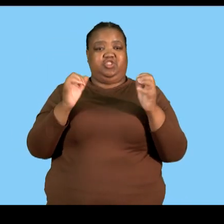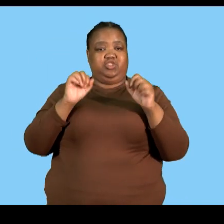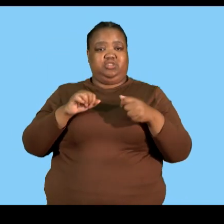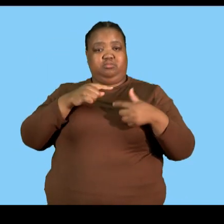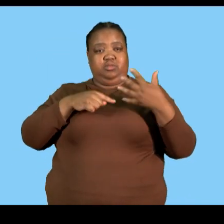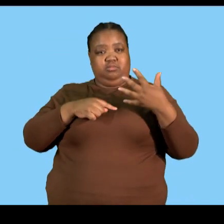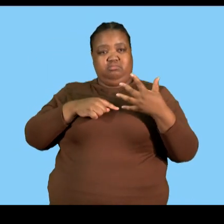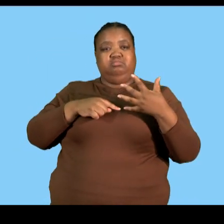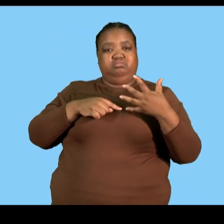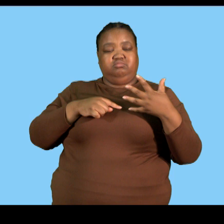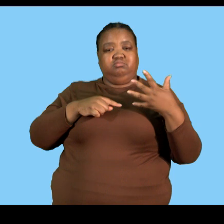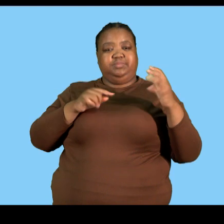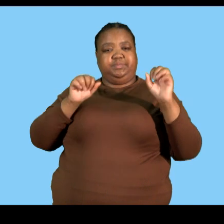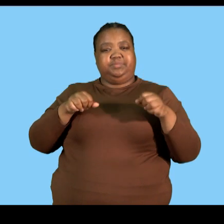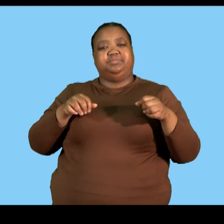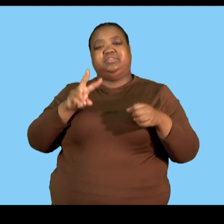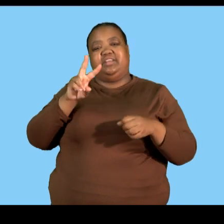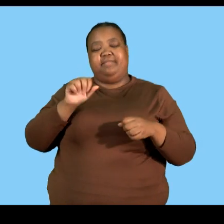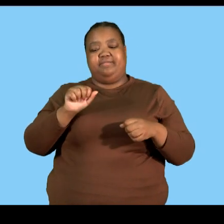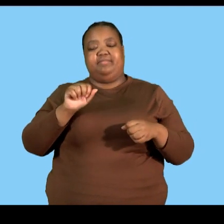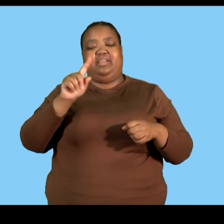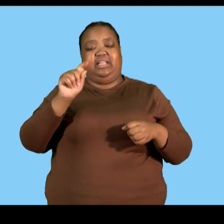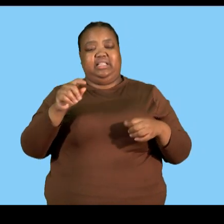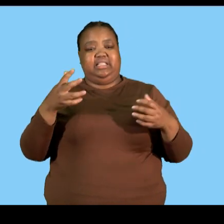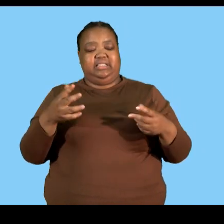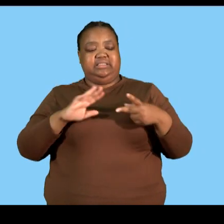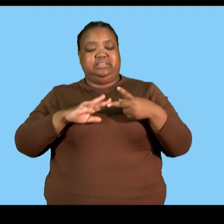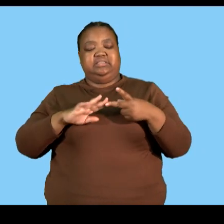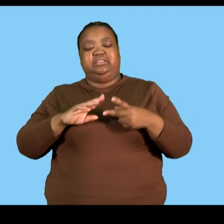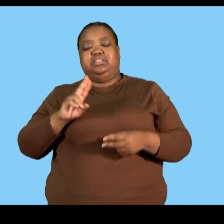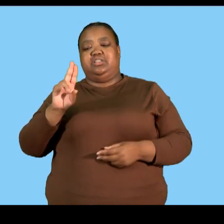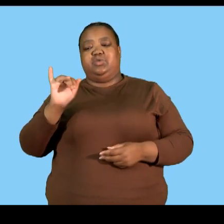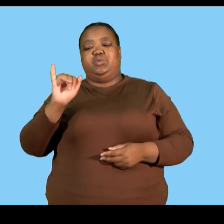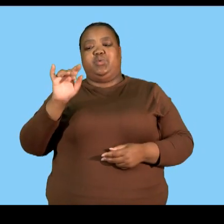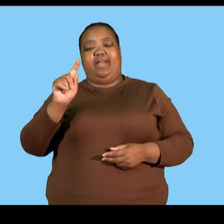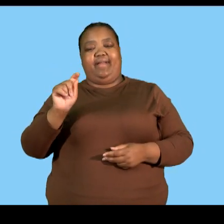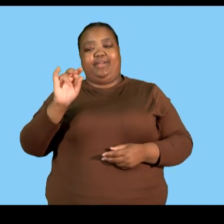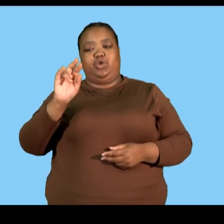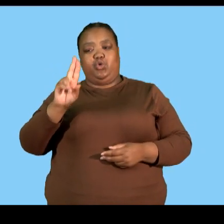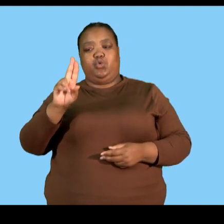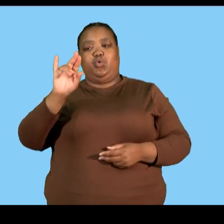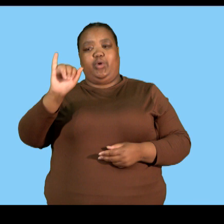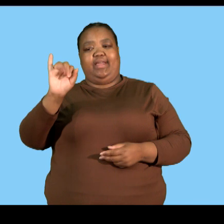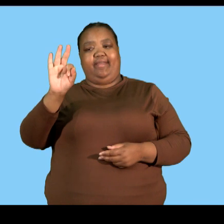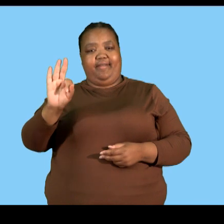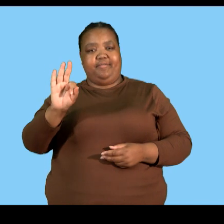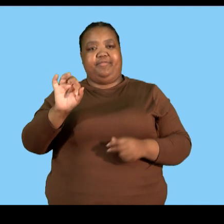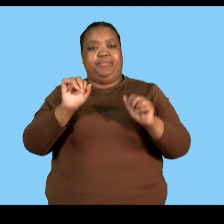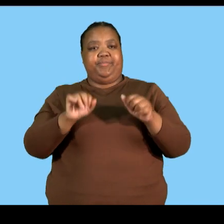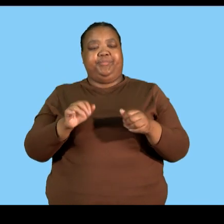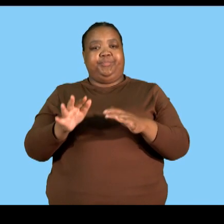you'll be calculating your VAT inclusive, VAT amount, VAT exclusive, and the UIF.